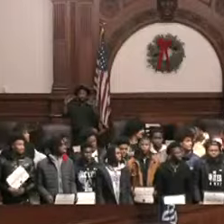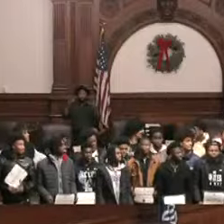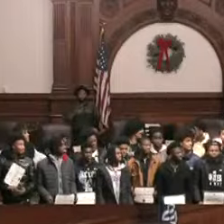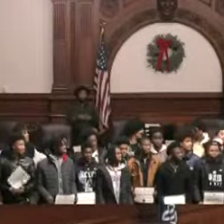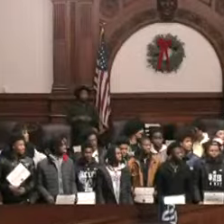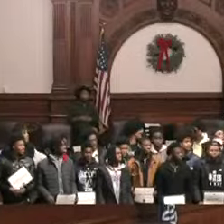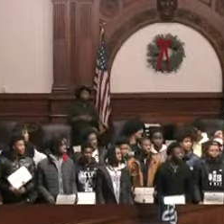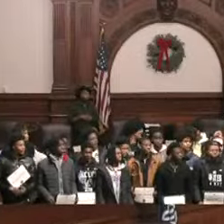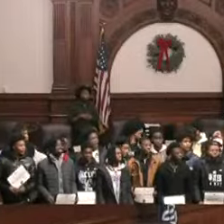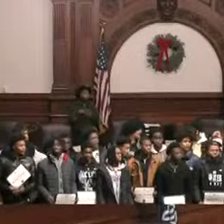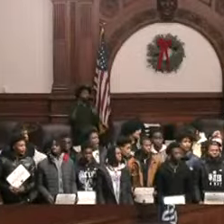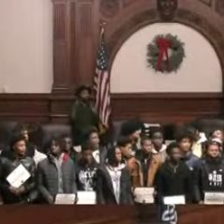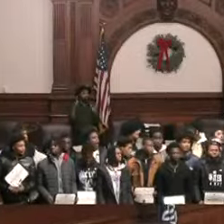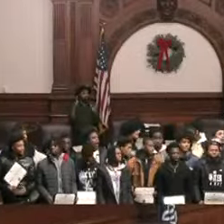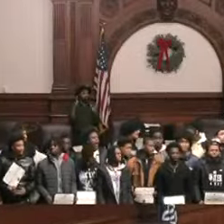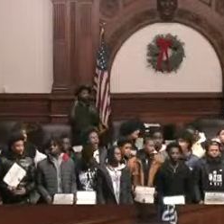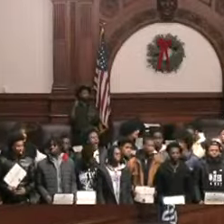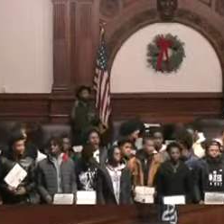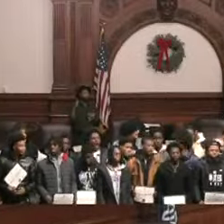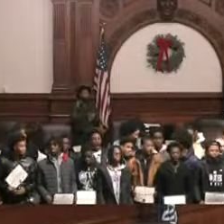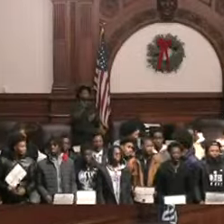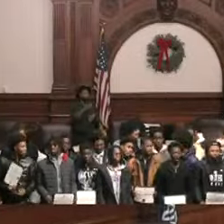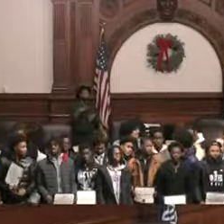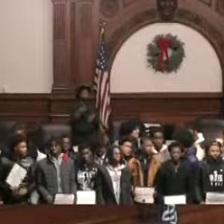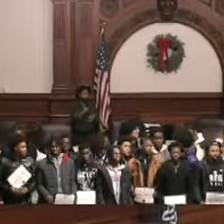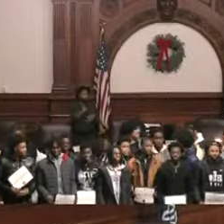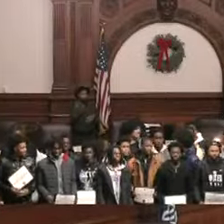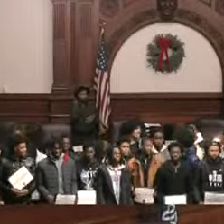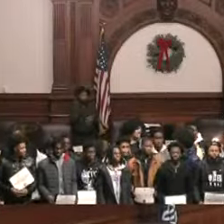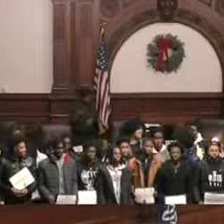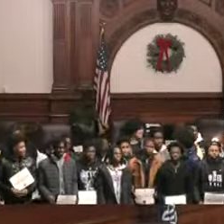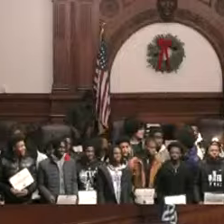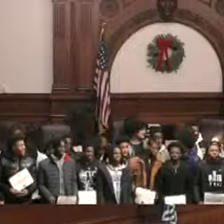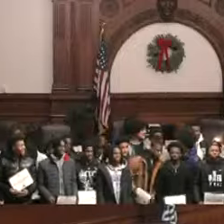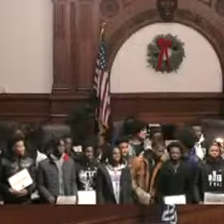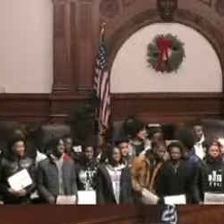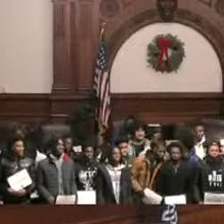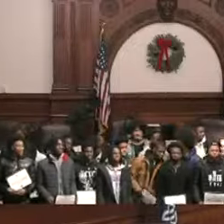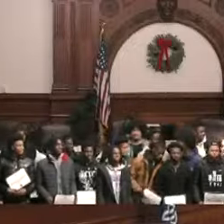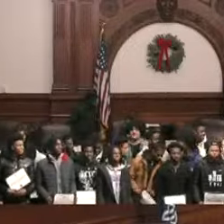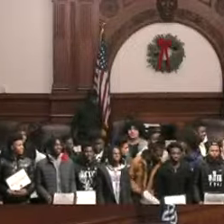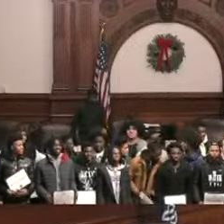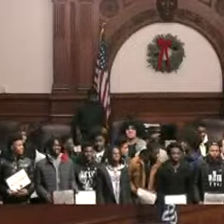Yeah. Council members are going to go up to the dais real quick.